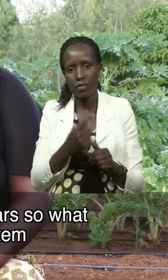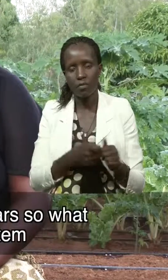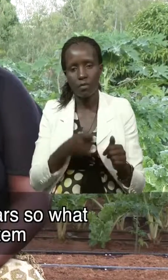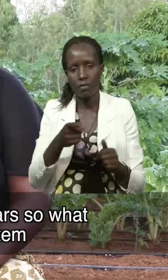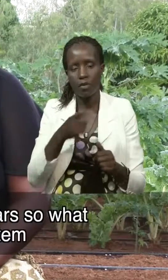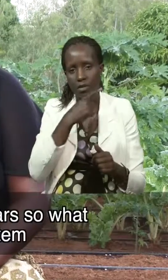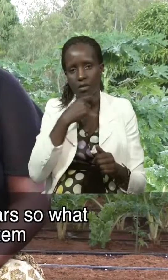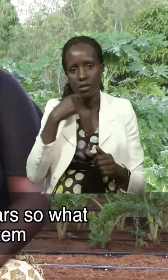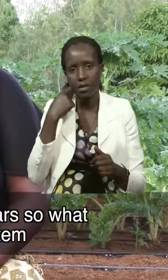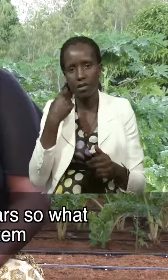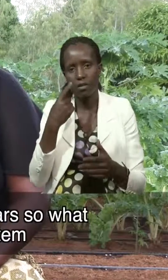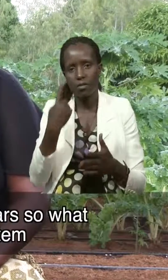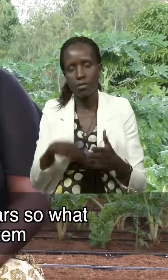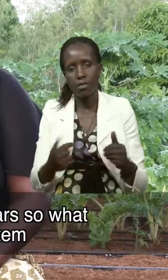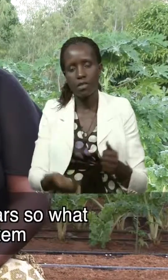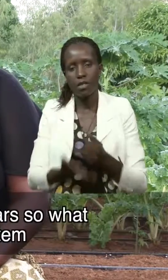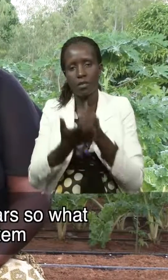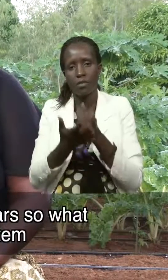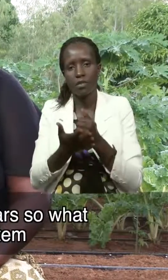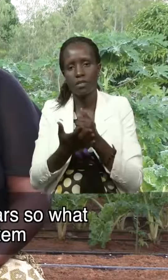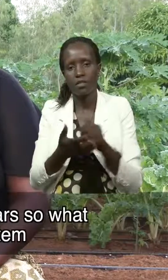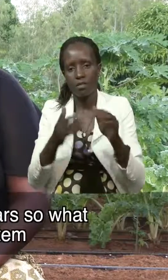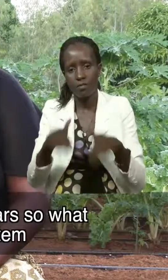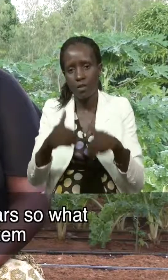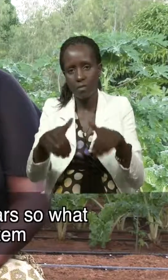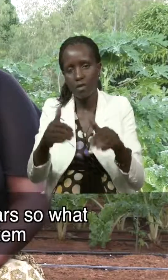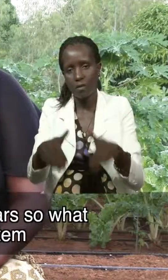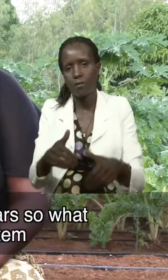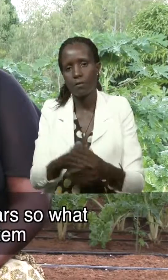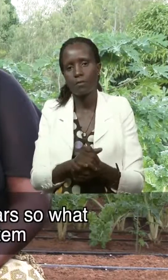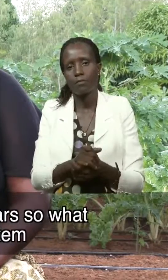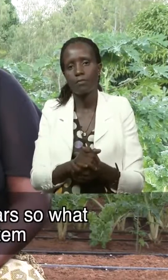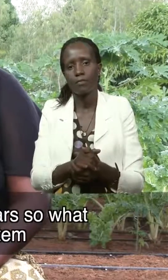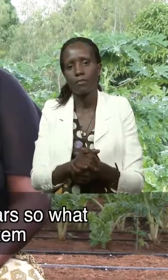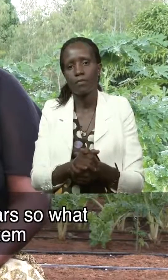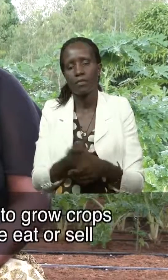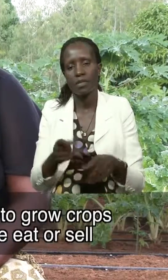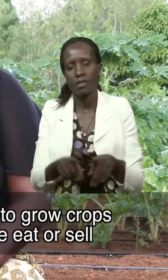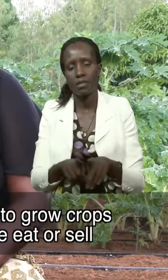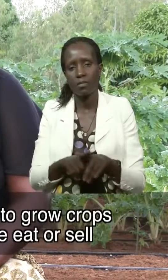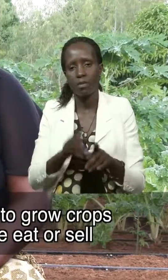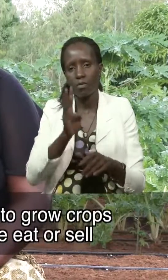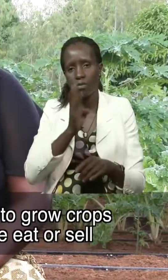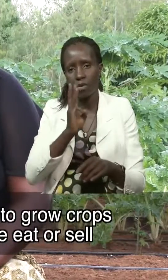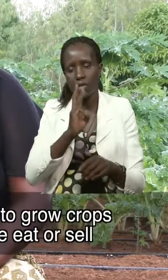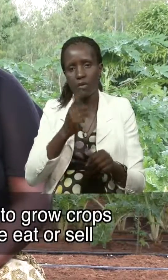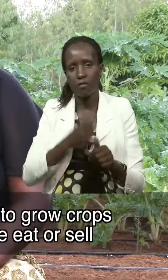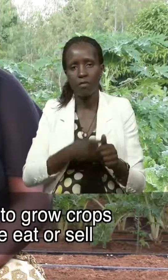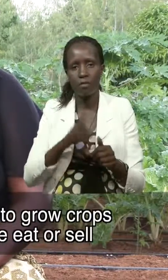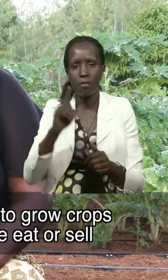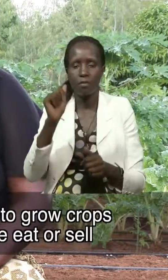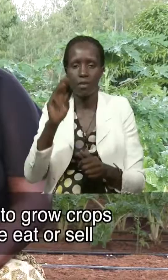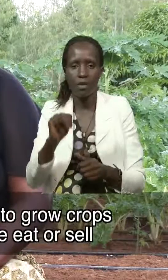kutokana na huo ukame, chenye kinatusaidia sana ni ukulima kama huu sasa. Na ingawaje maji nimesema ni ya kizima